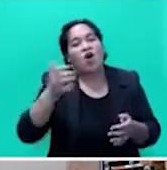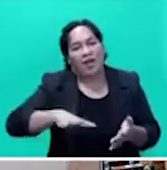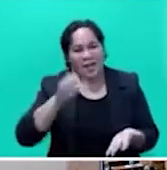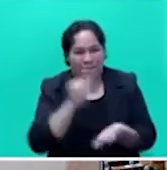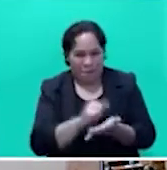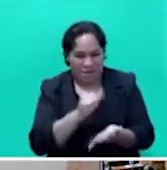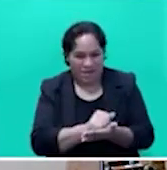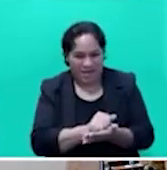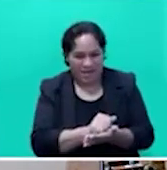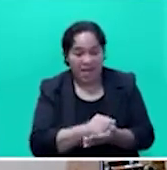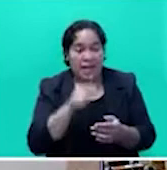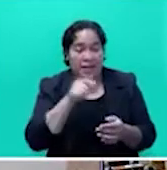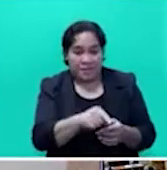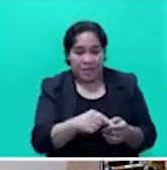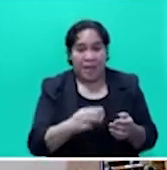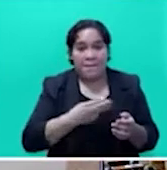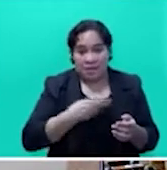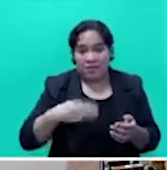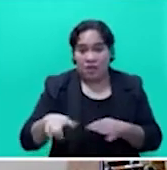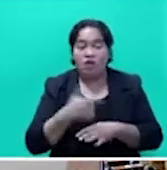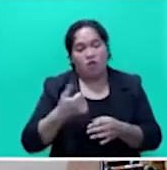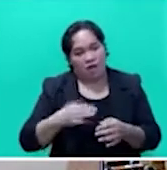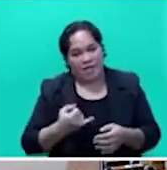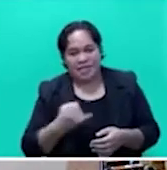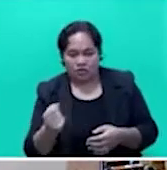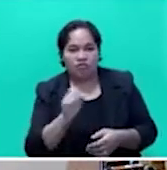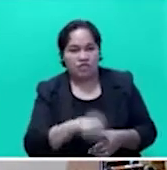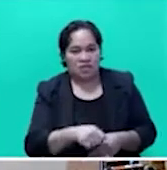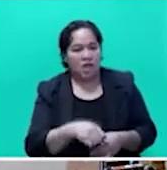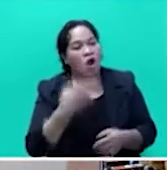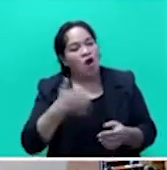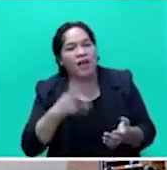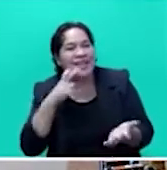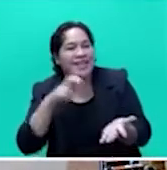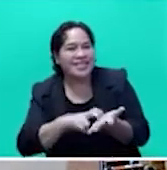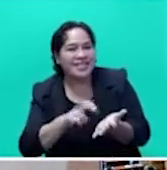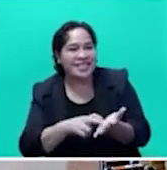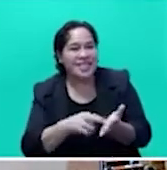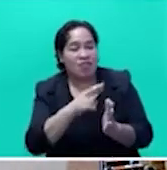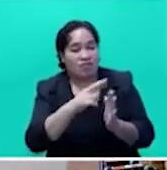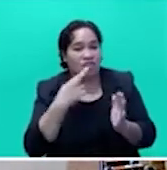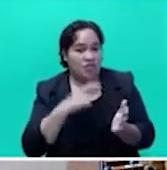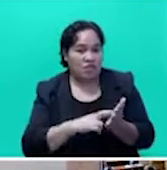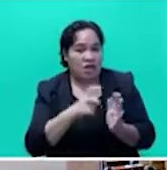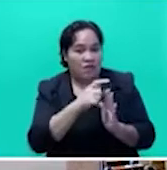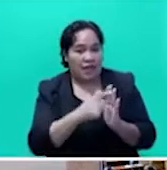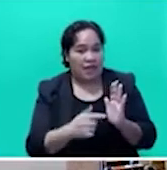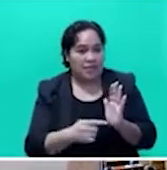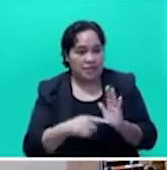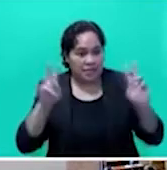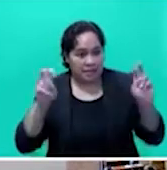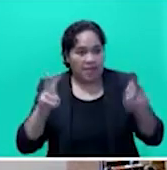properly issued by the Ministry of Lands and which are registered with the Registrar of Titles. So the state's authority, the